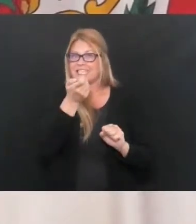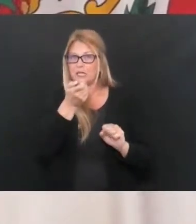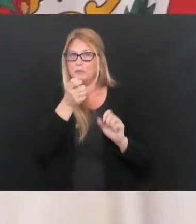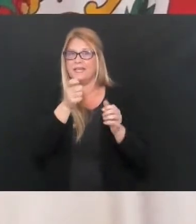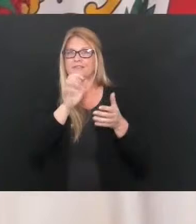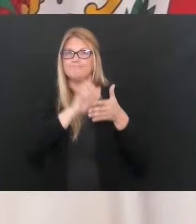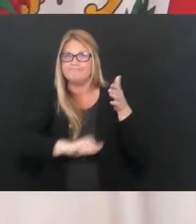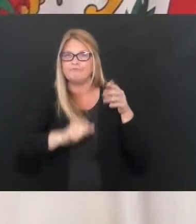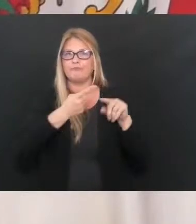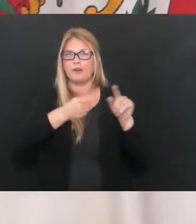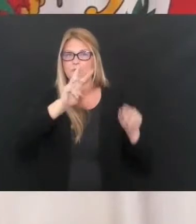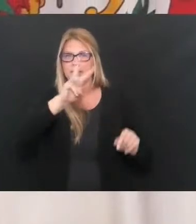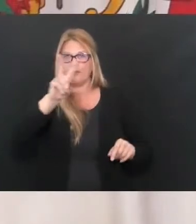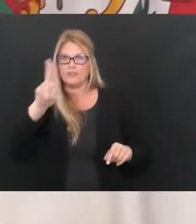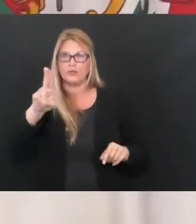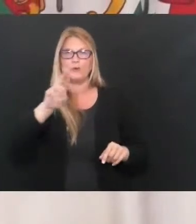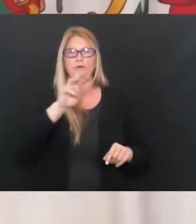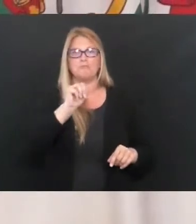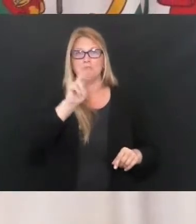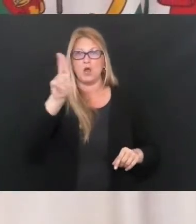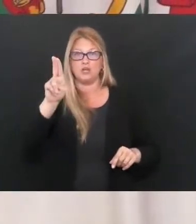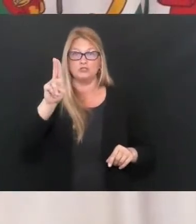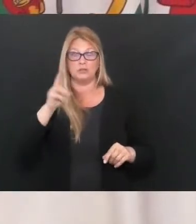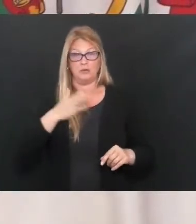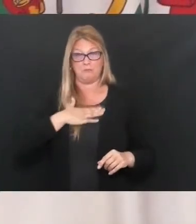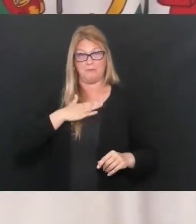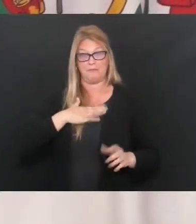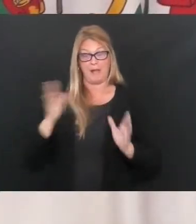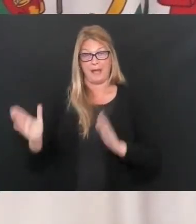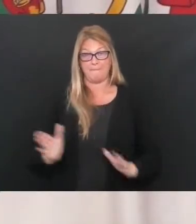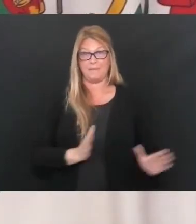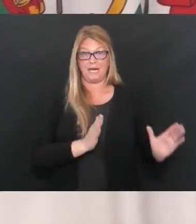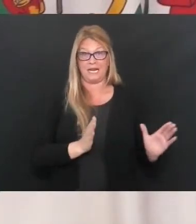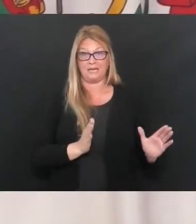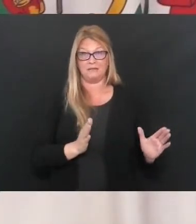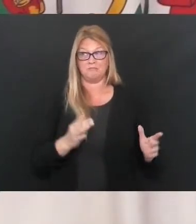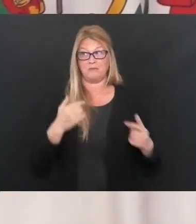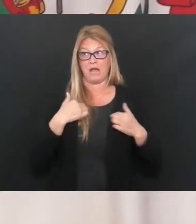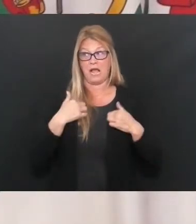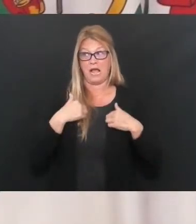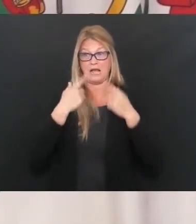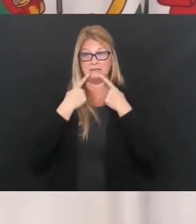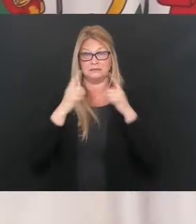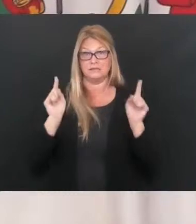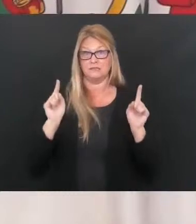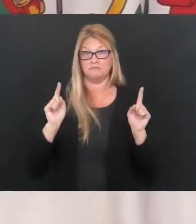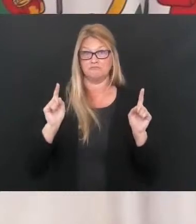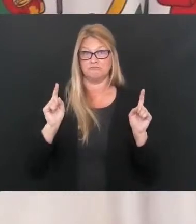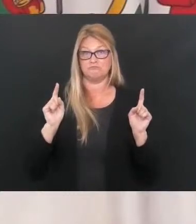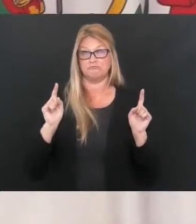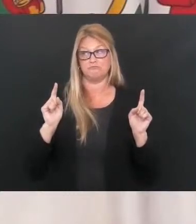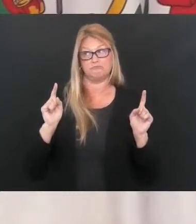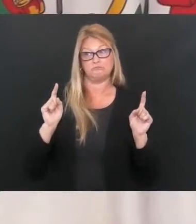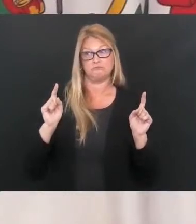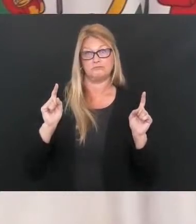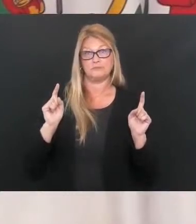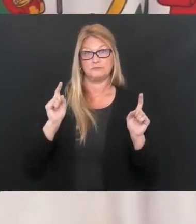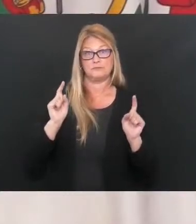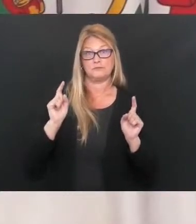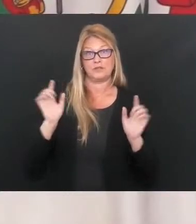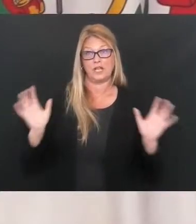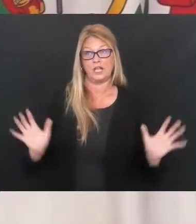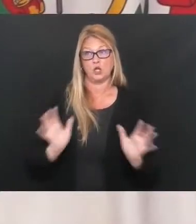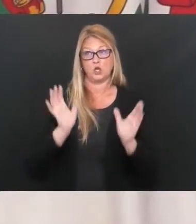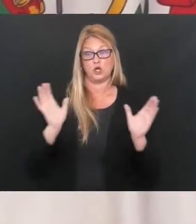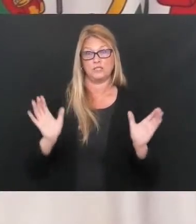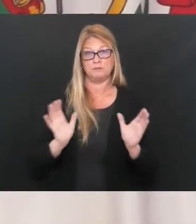and Marshall and everything. In my plan, I said that I felt like, from encouragement